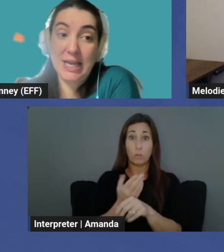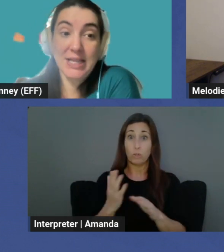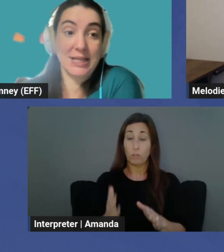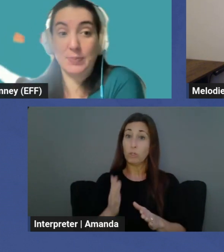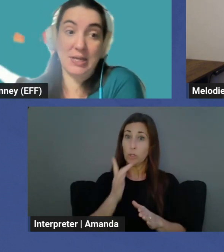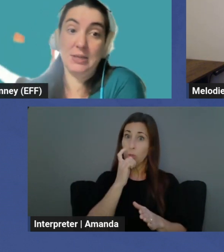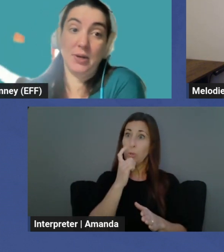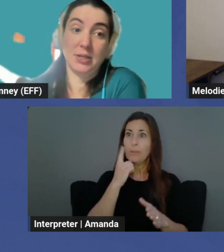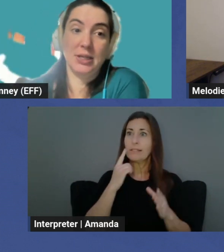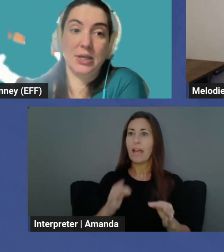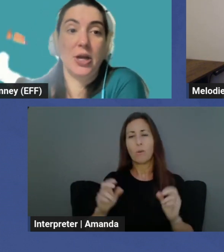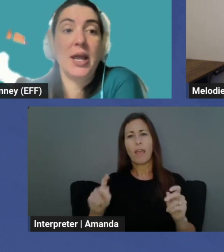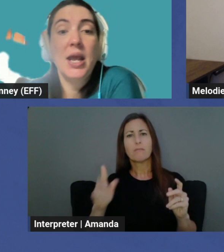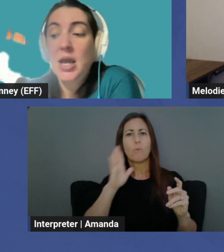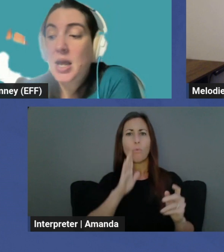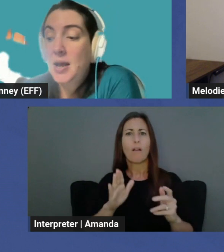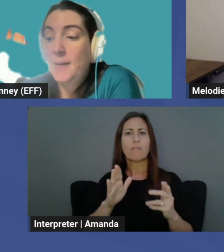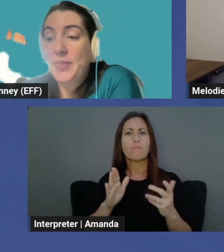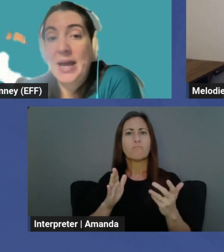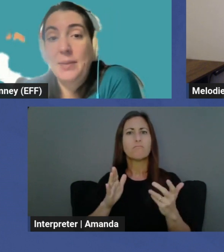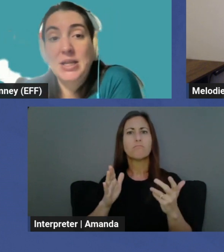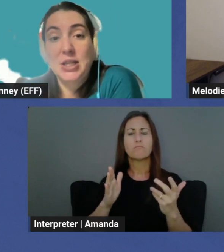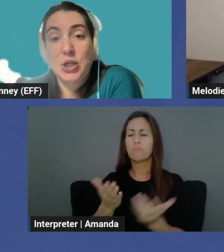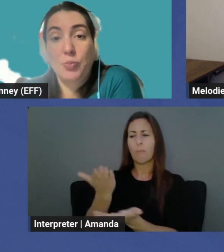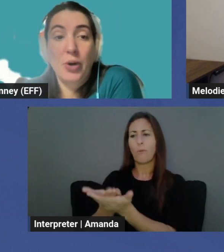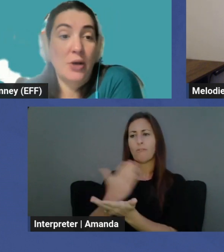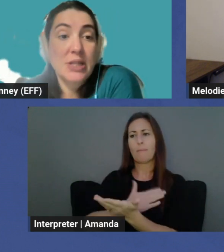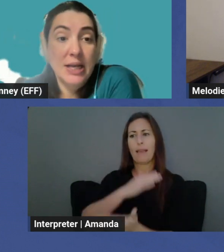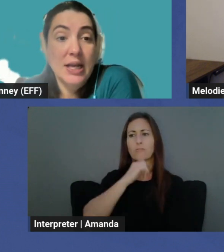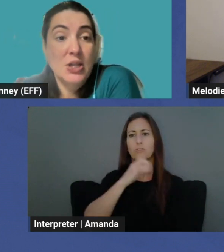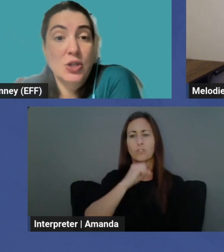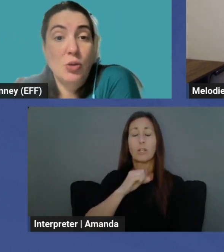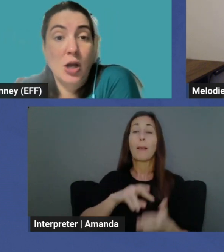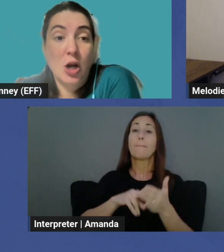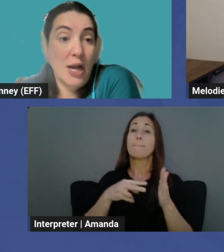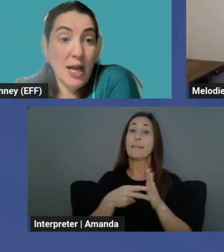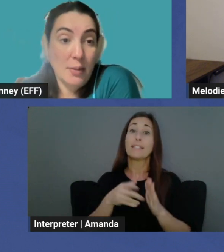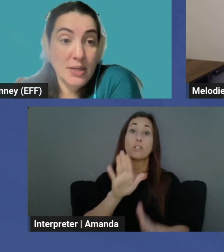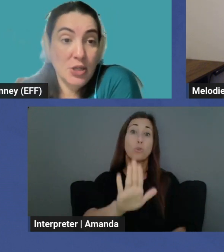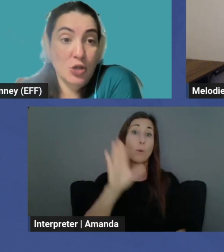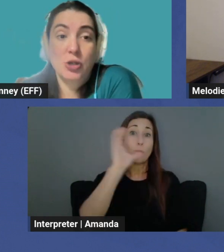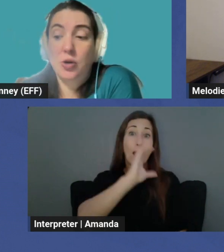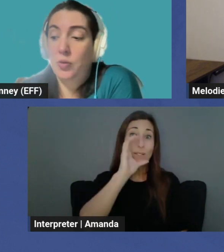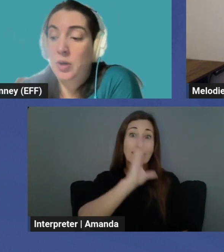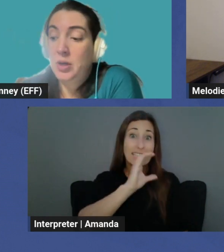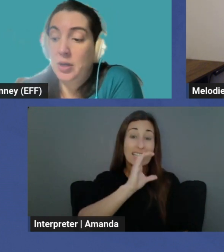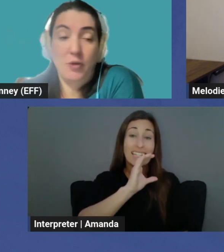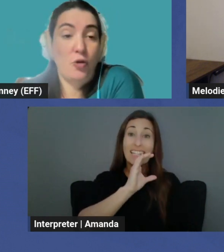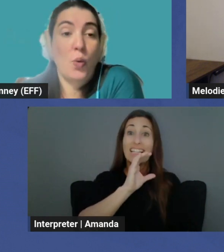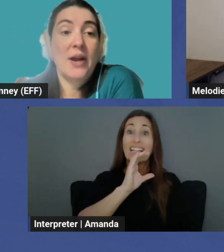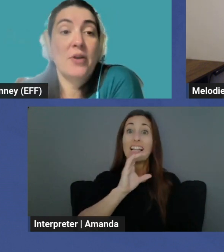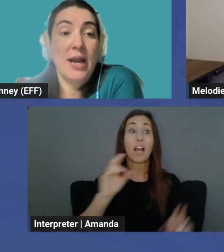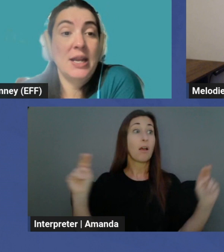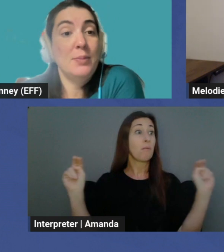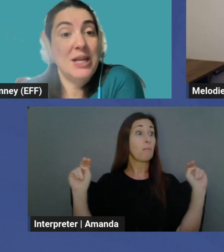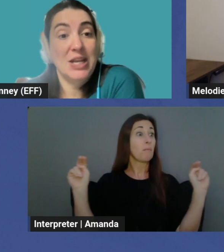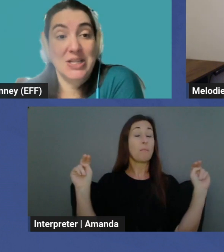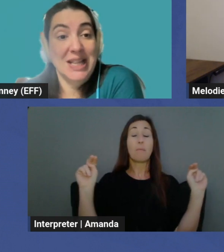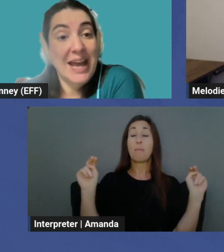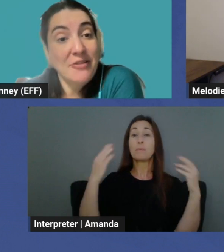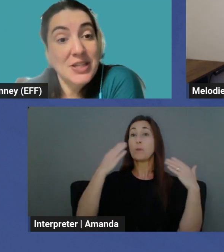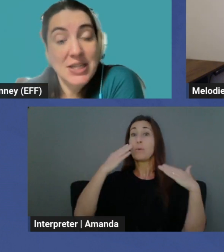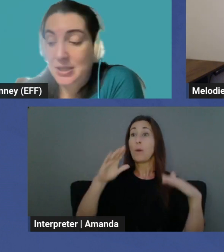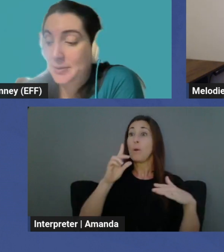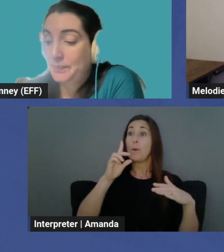they can get to the spicy parts of the internet, that means that your browsing is no longer anonymous. There's no, for whatever anonymity there